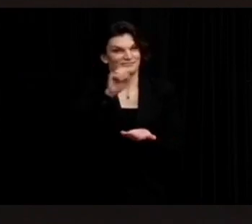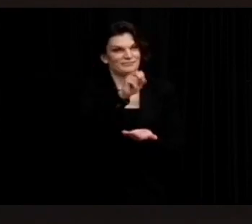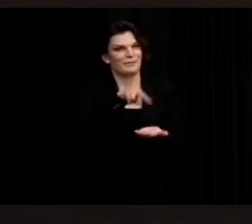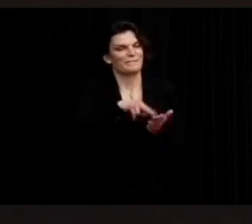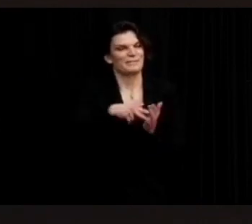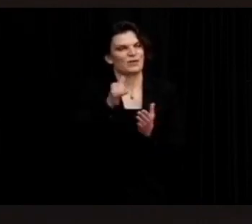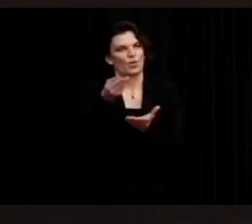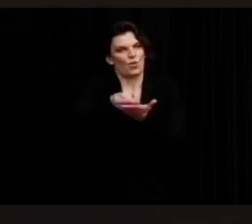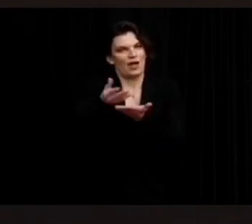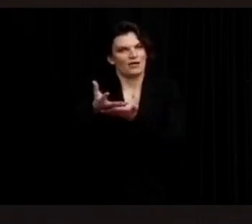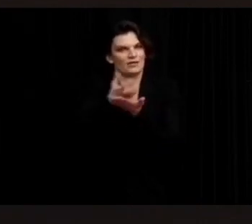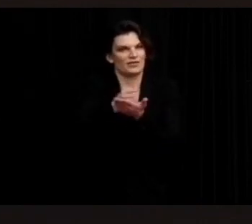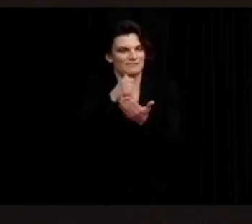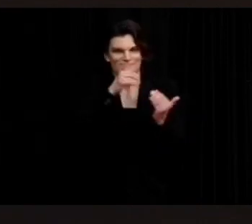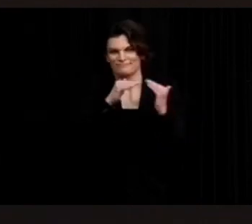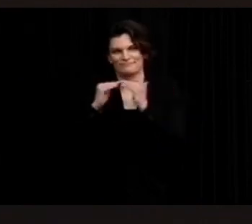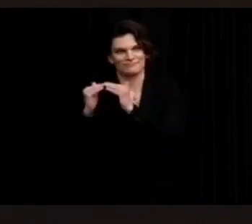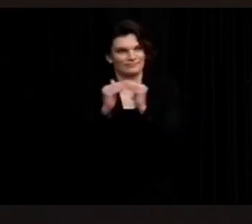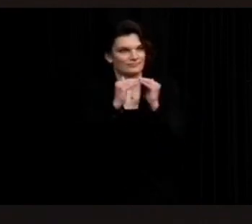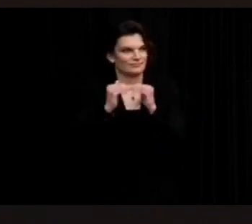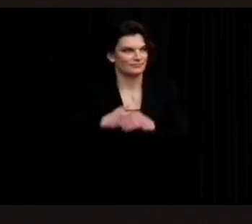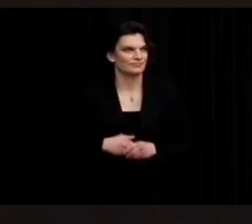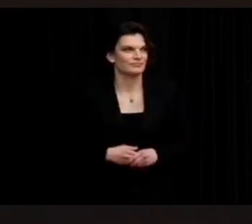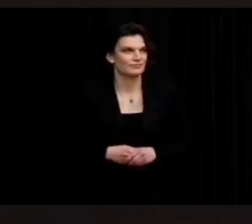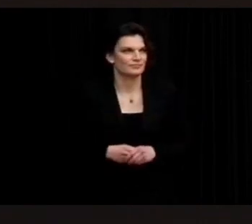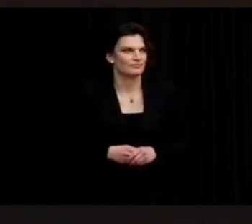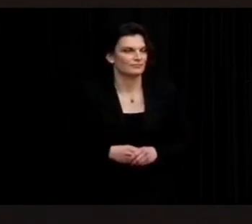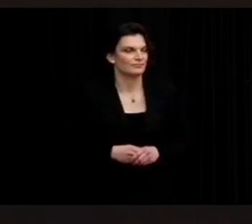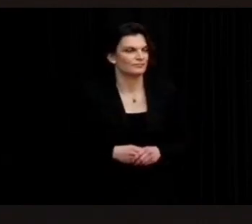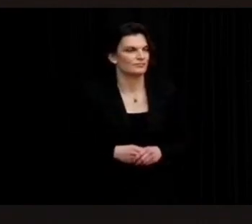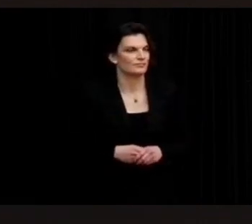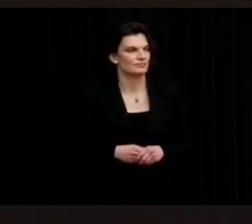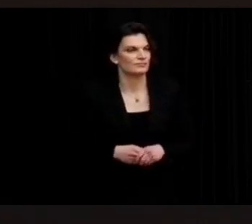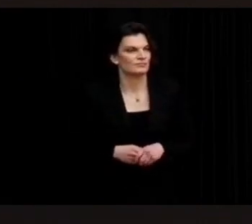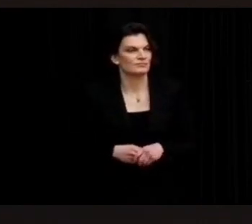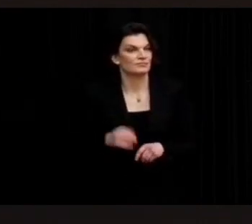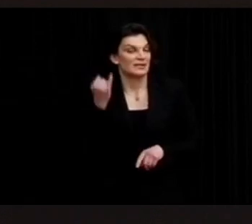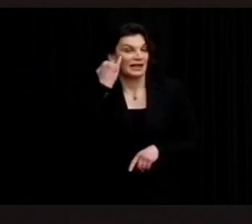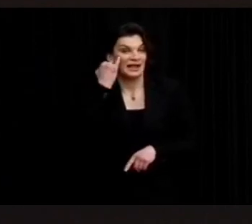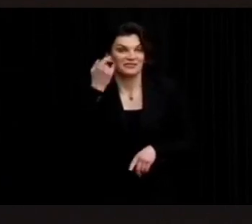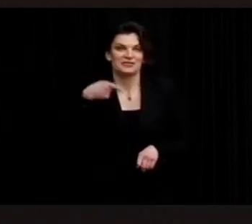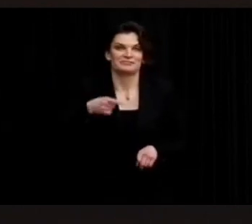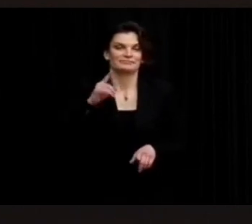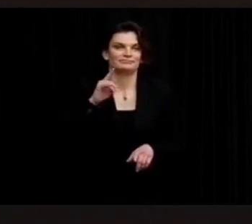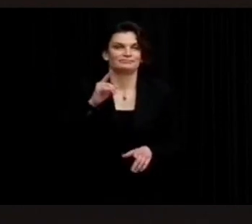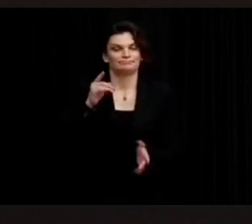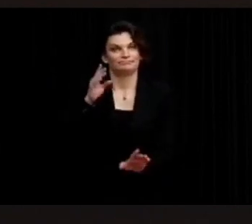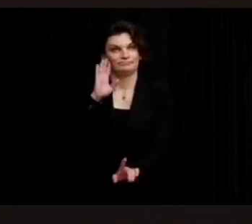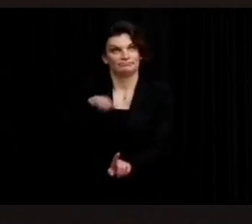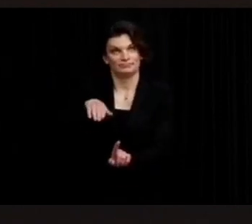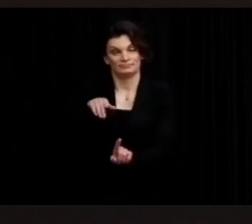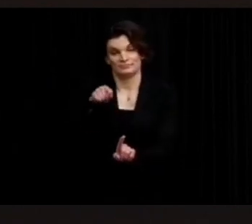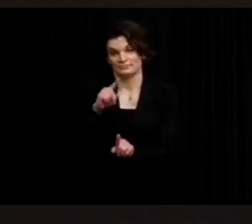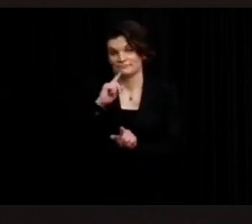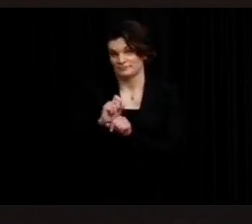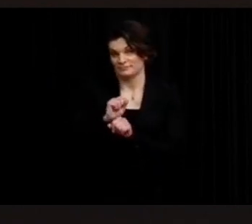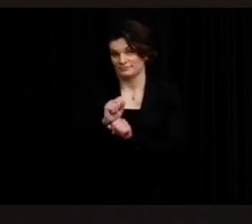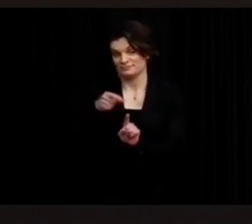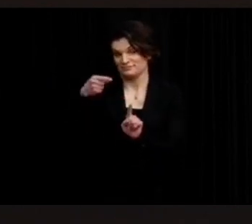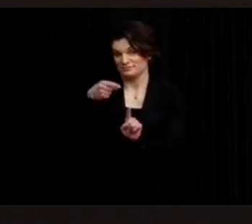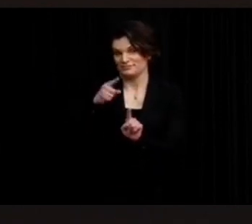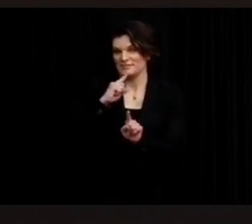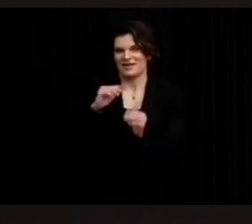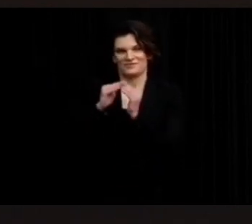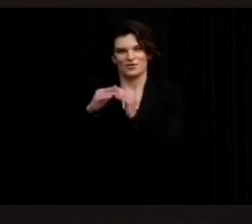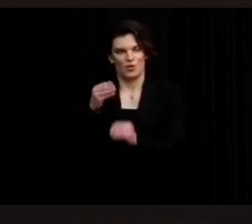gap. There was a game of Monopoly. If this was a game of Monopoly, families of color started playing several turns